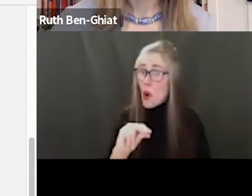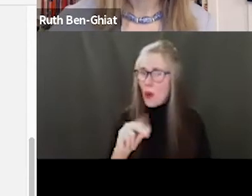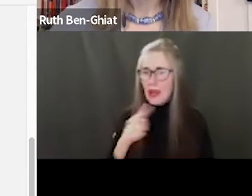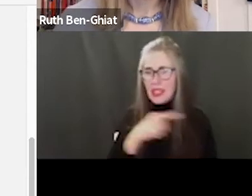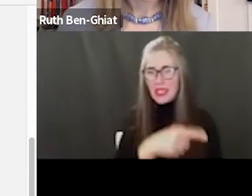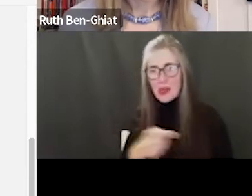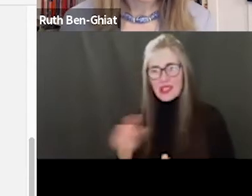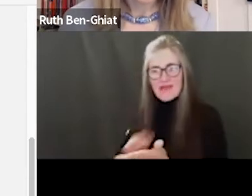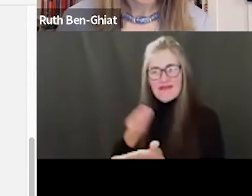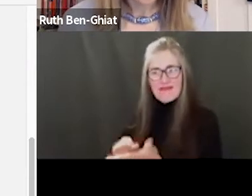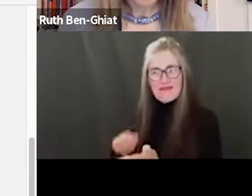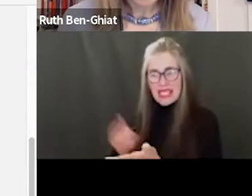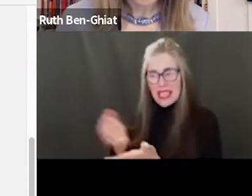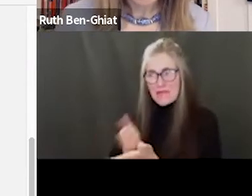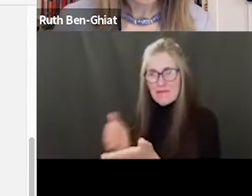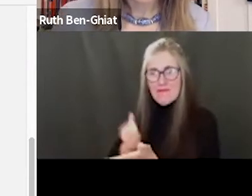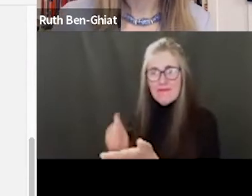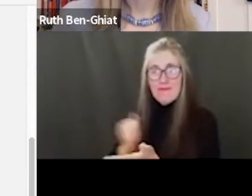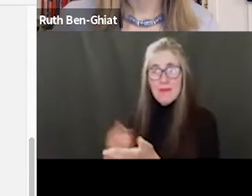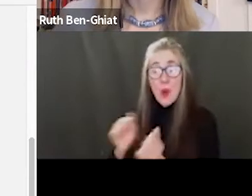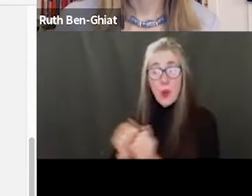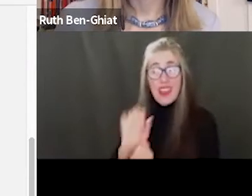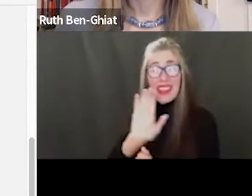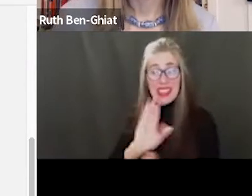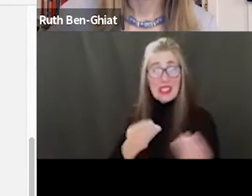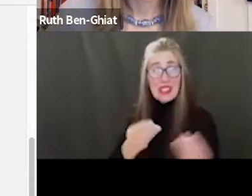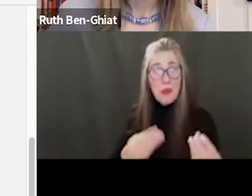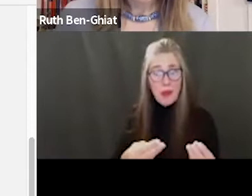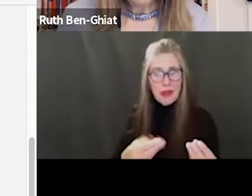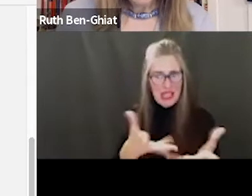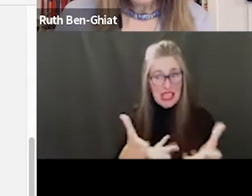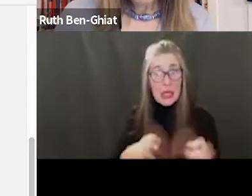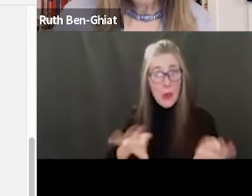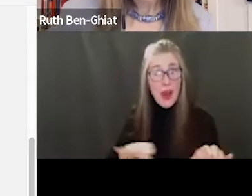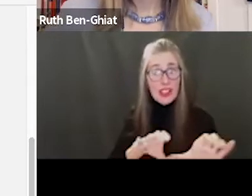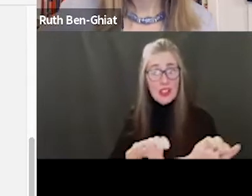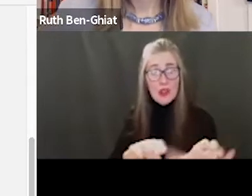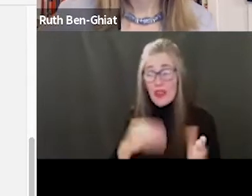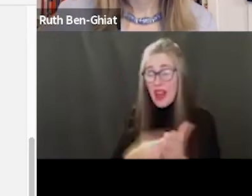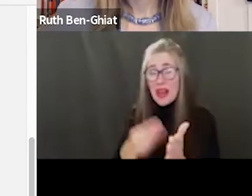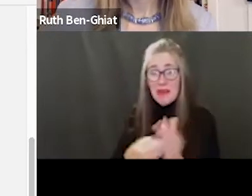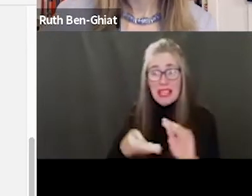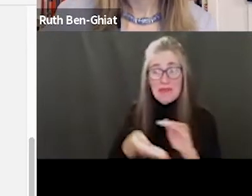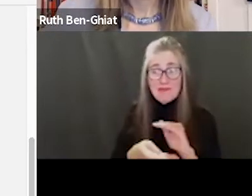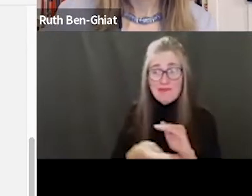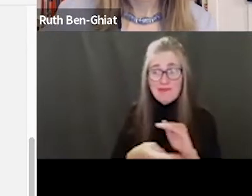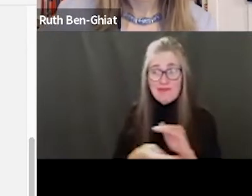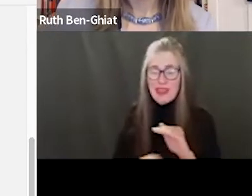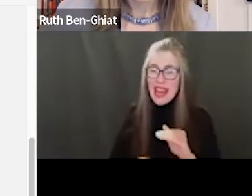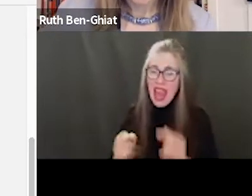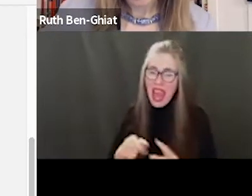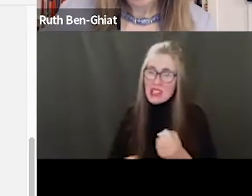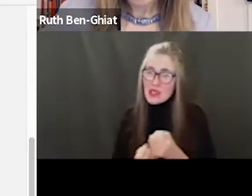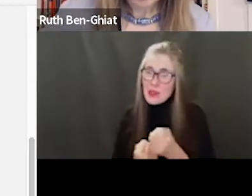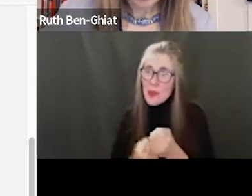money visiting Trump properties. So this was the work he wanted to do. He also was building his personality cult to